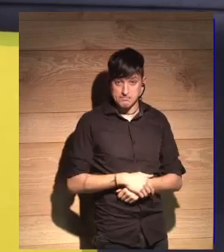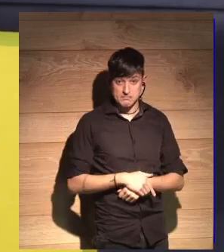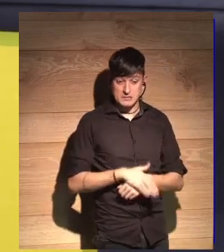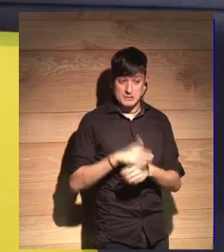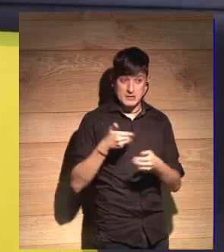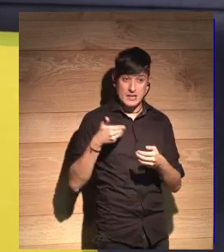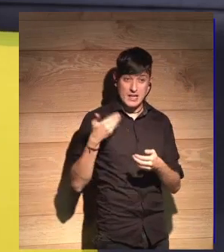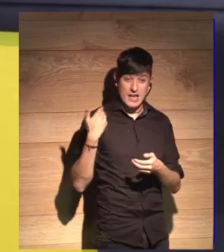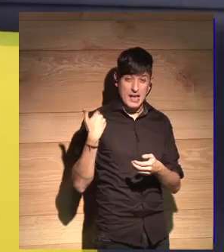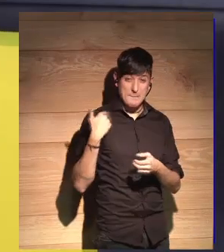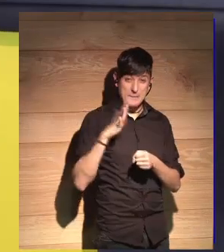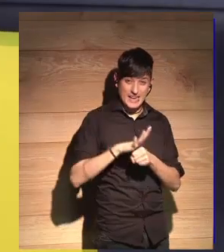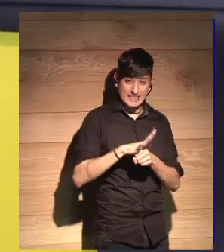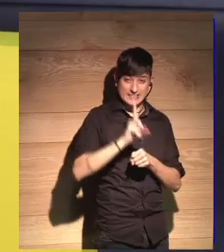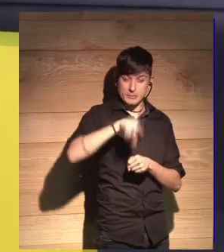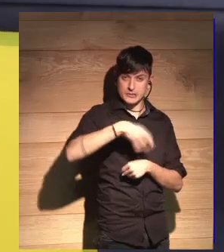human.